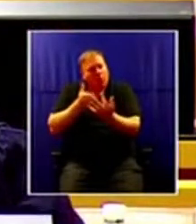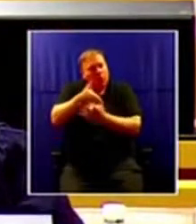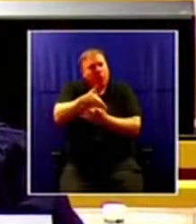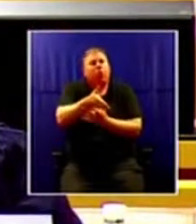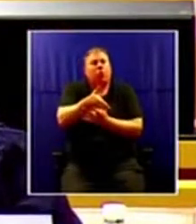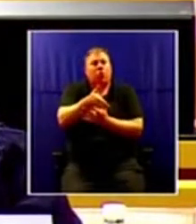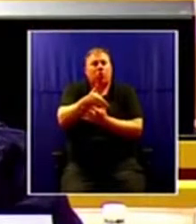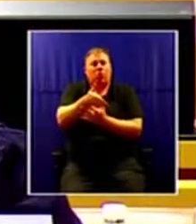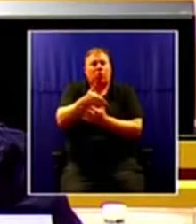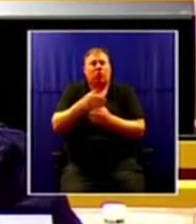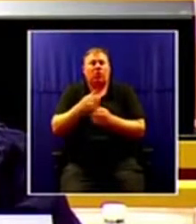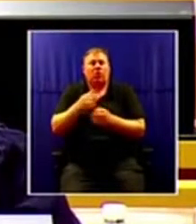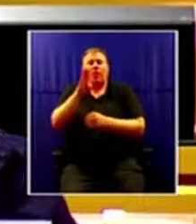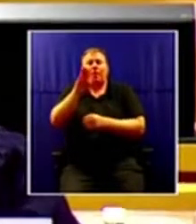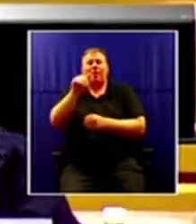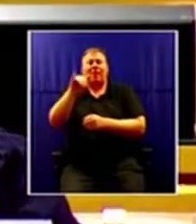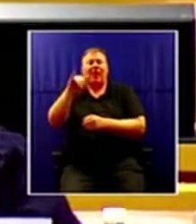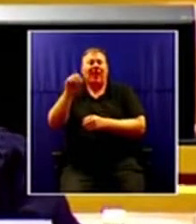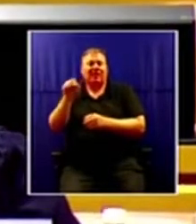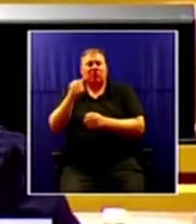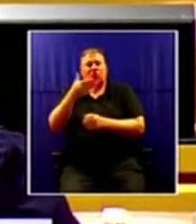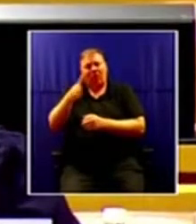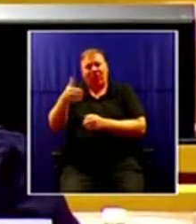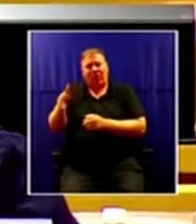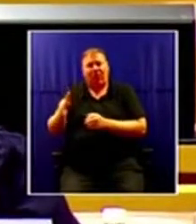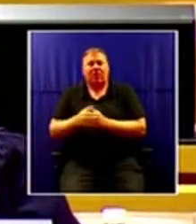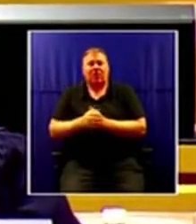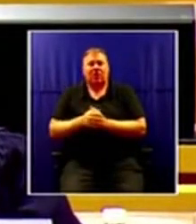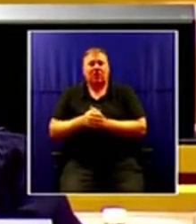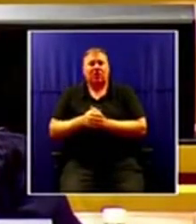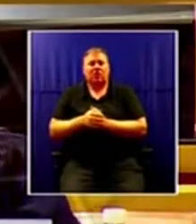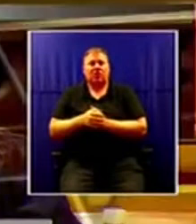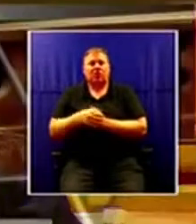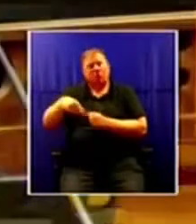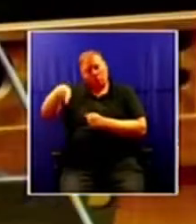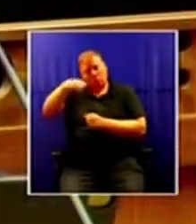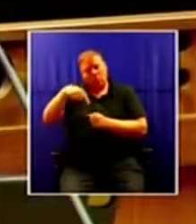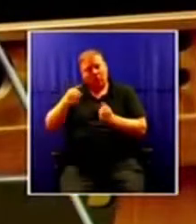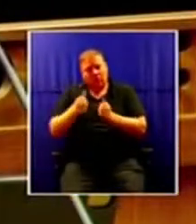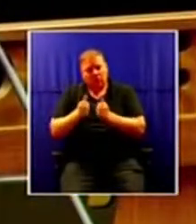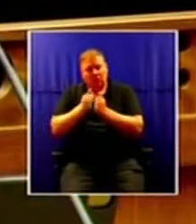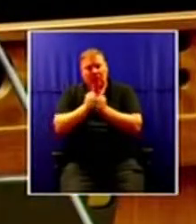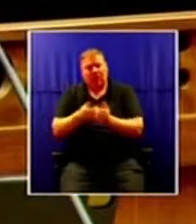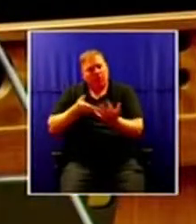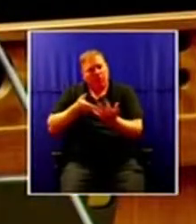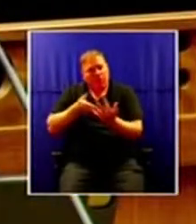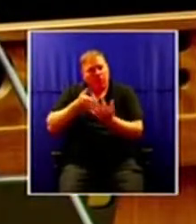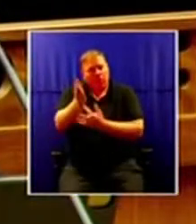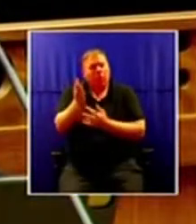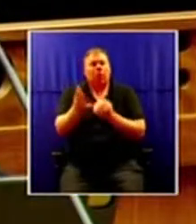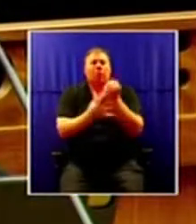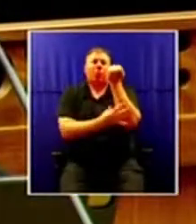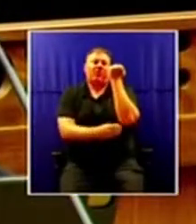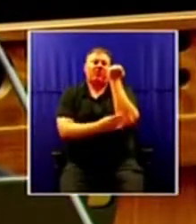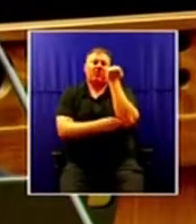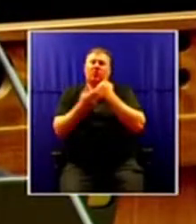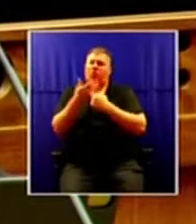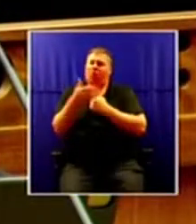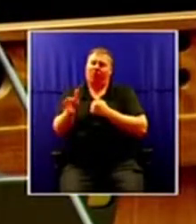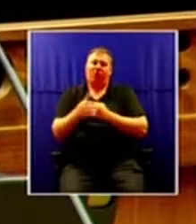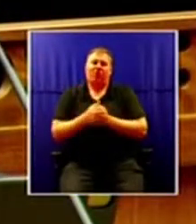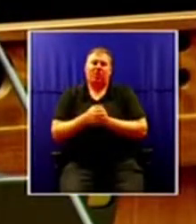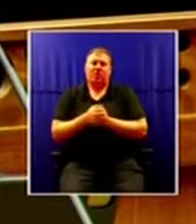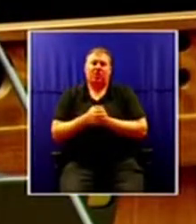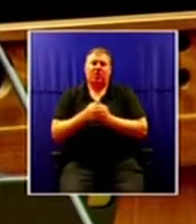virus. Let us resolve that we will strive together to overcome poverty, to